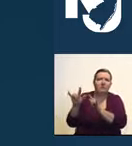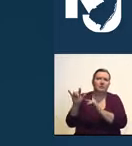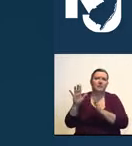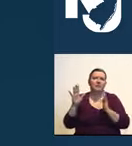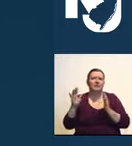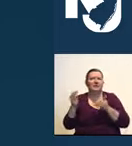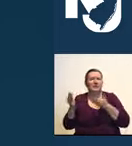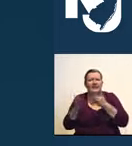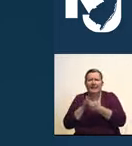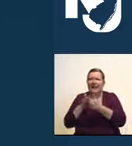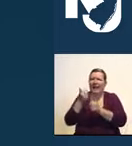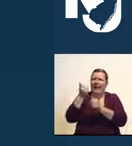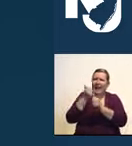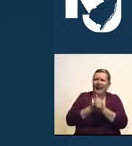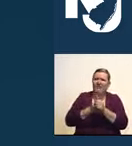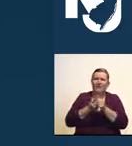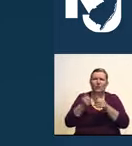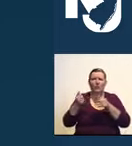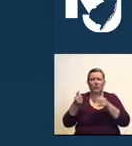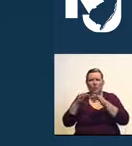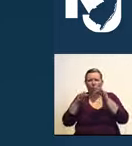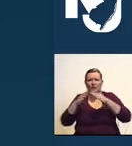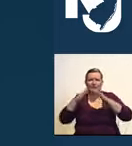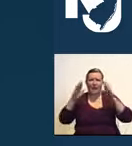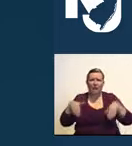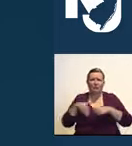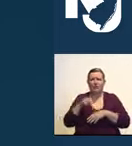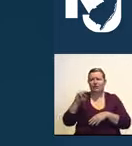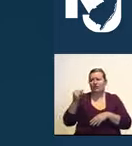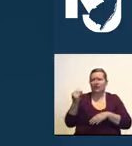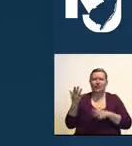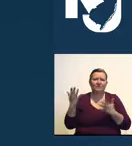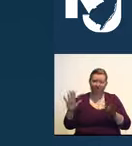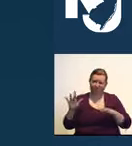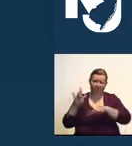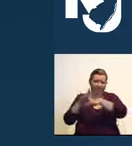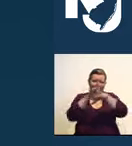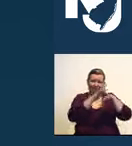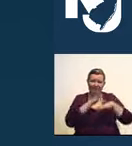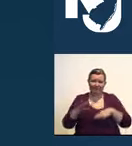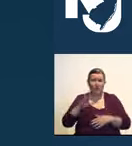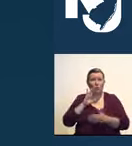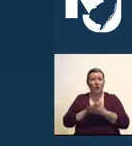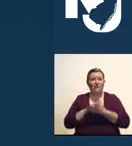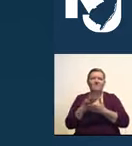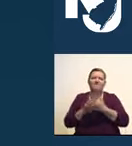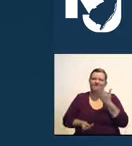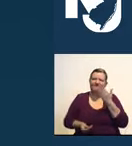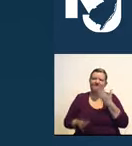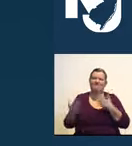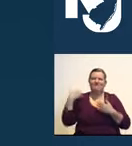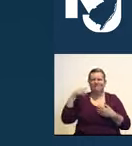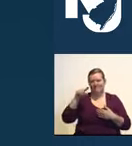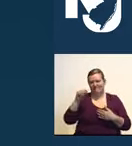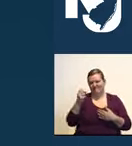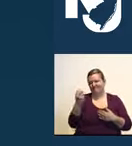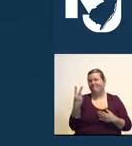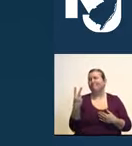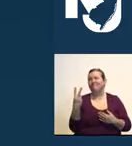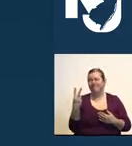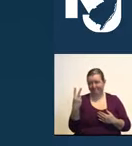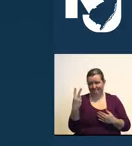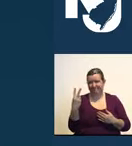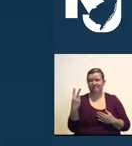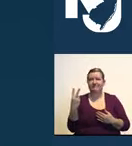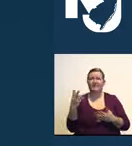county courthouse in the state. Michael's wife, Marilyn, had passed in 2012, and he's survived by